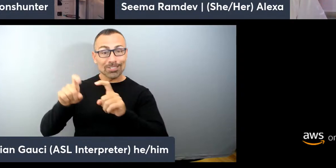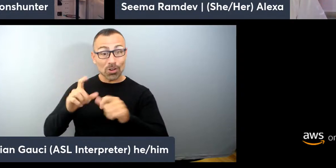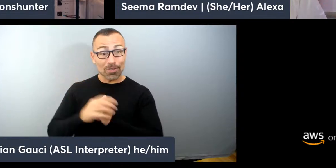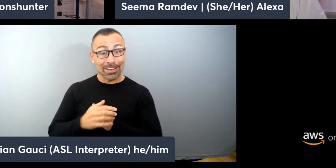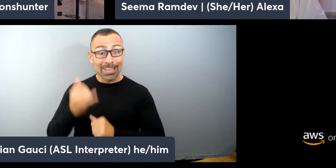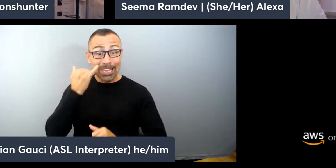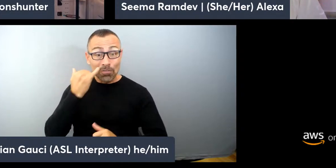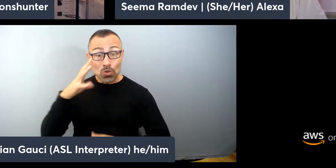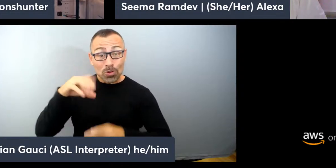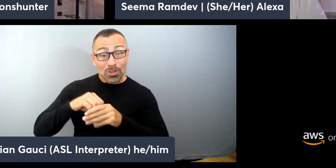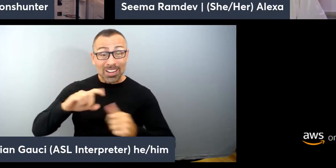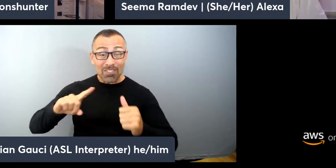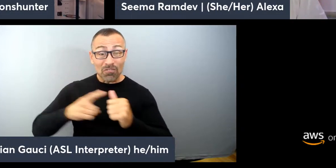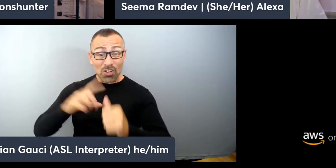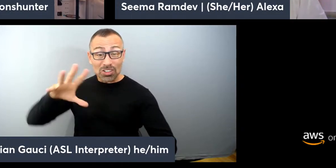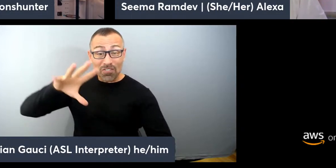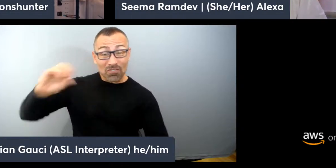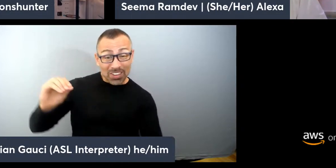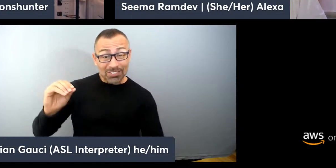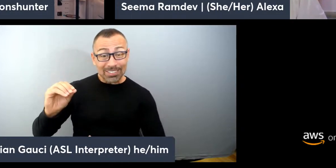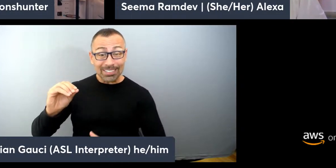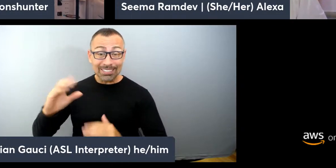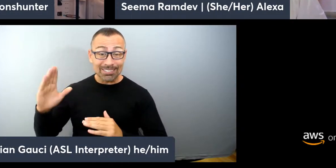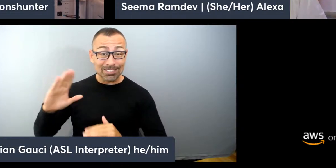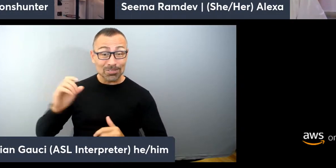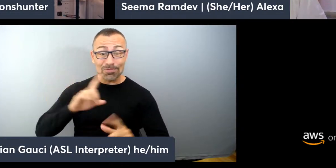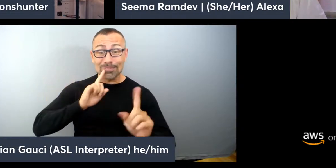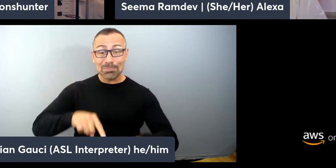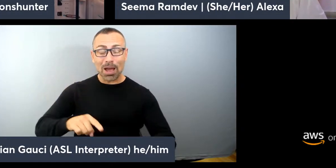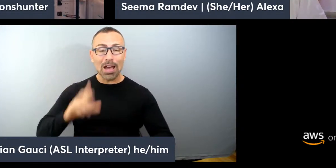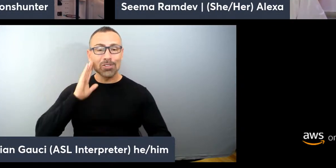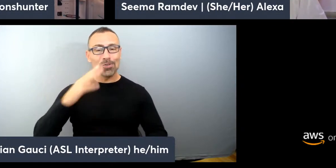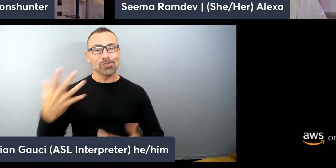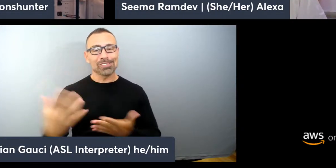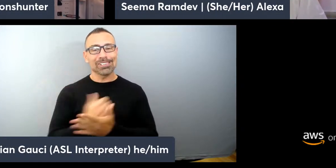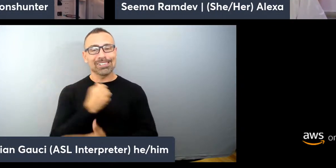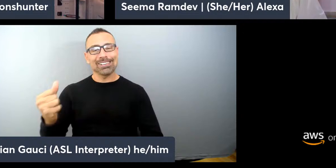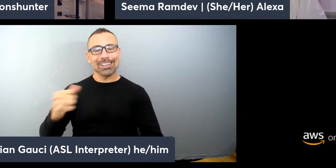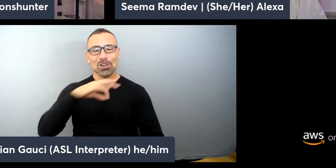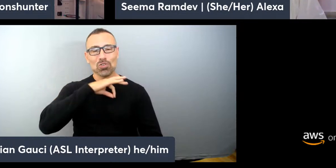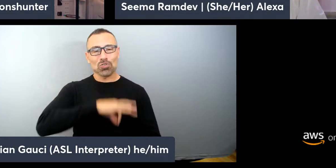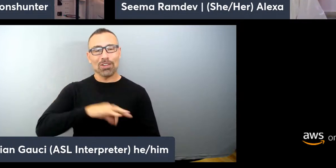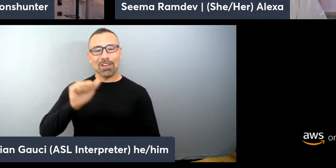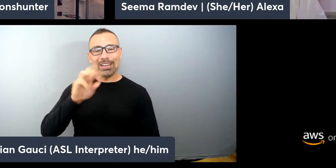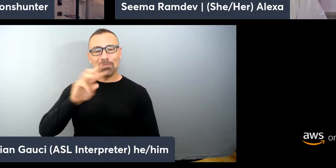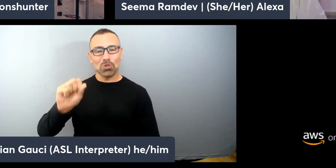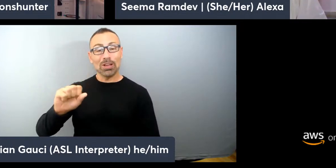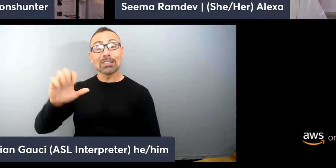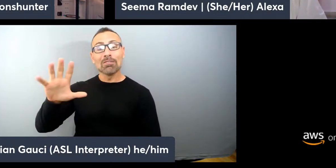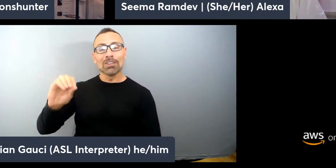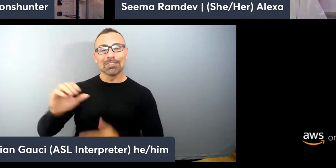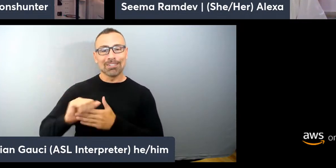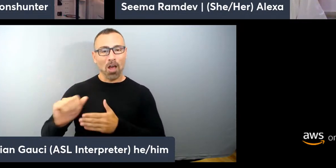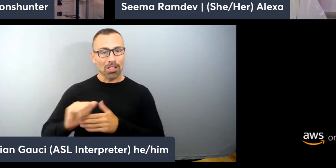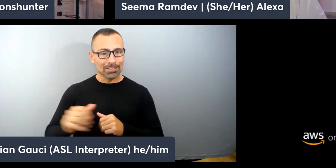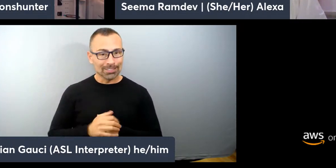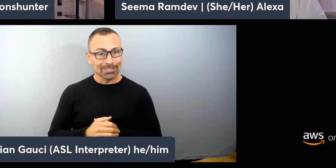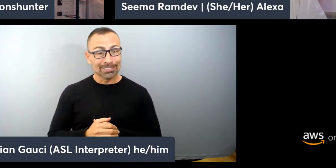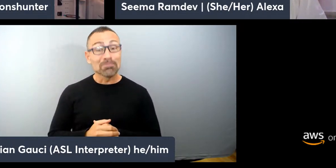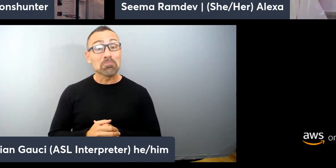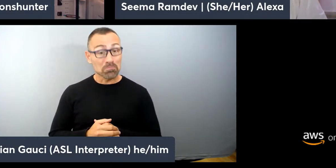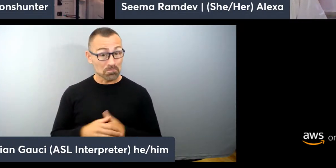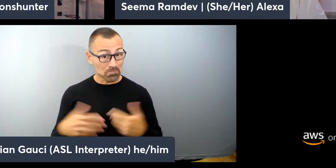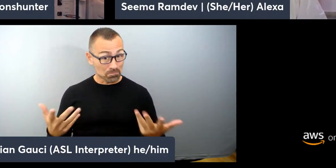go ahead and throw that link in the chat for you so that way you can click on it. But hey, Seema, should we go ahead and bring up our